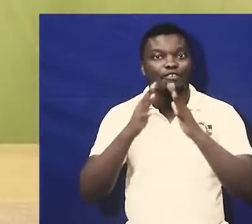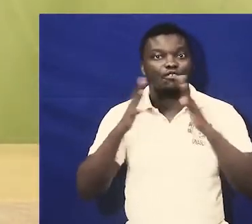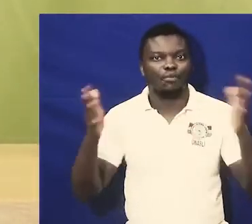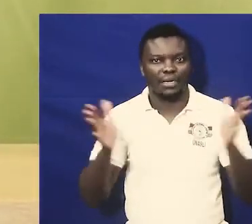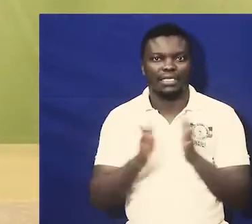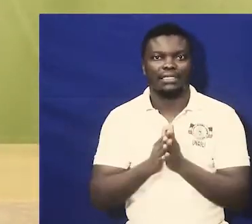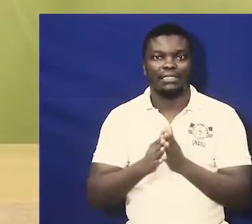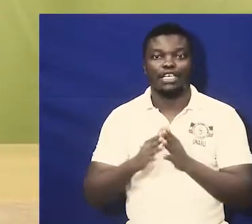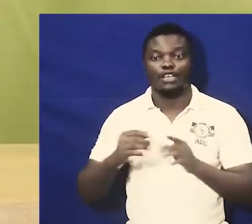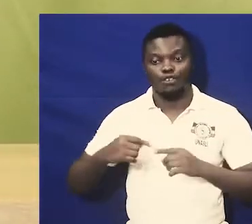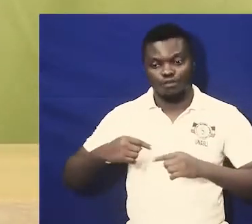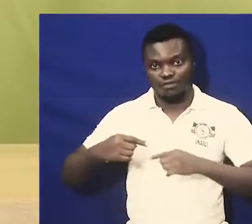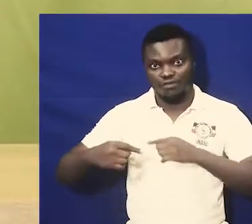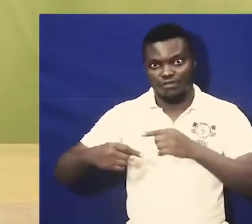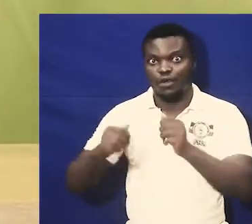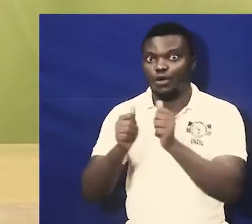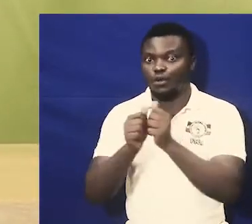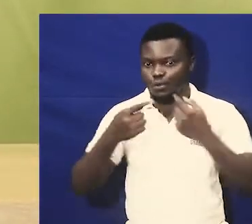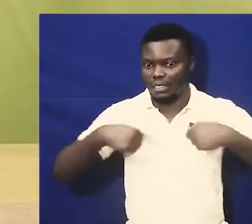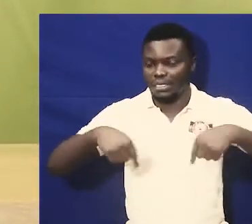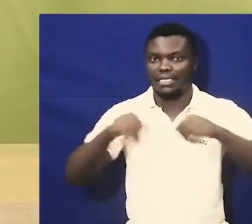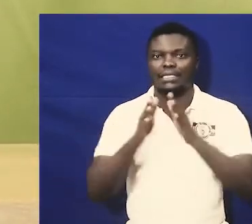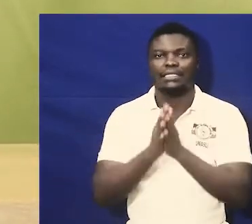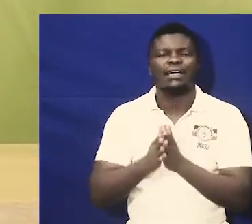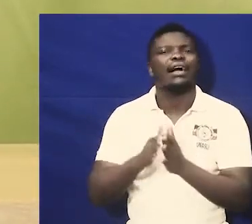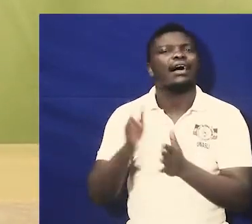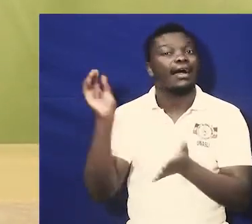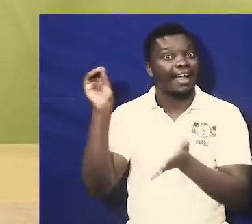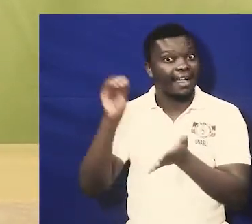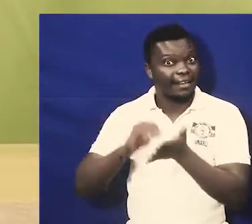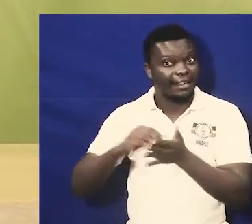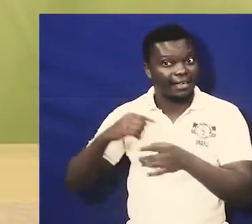this lesson, and we will continue with